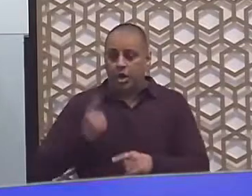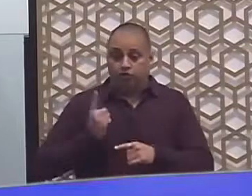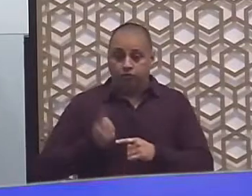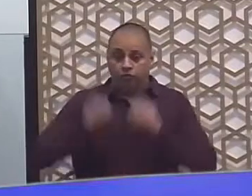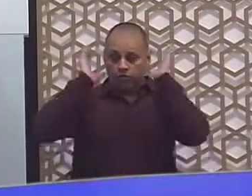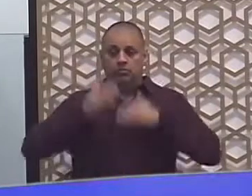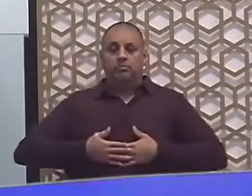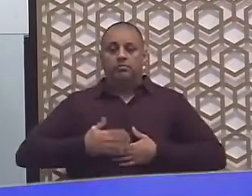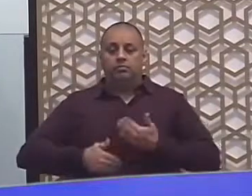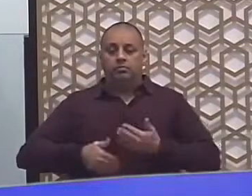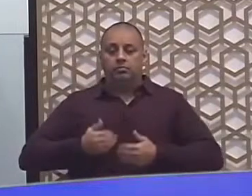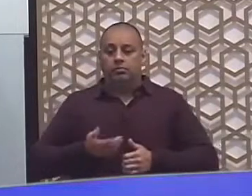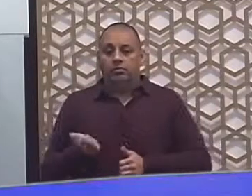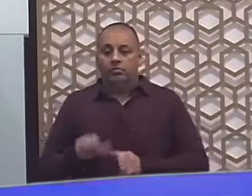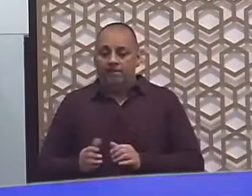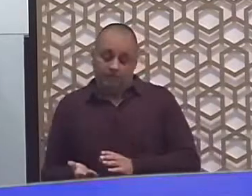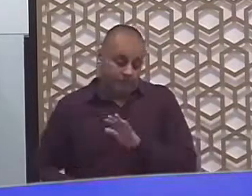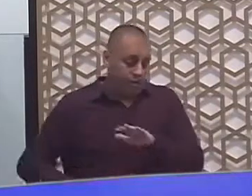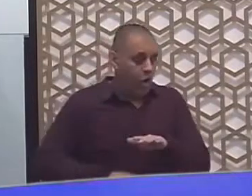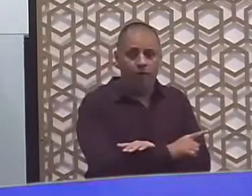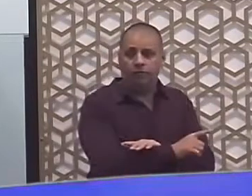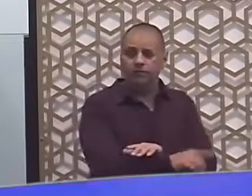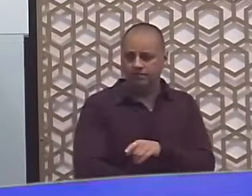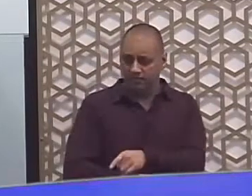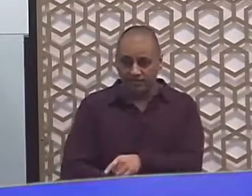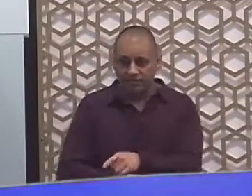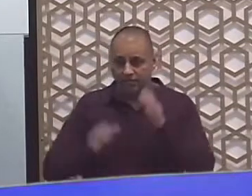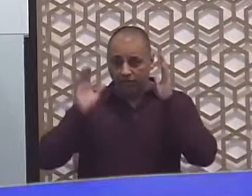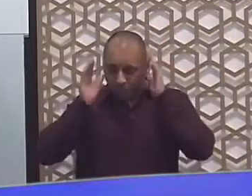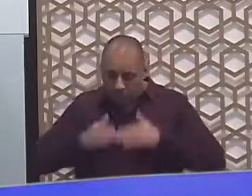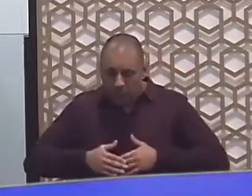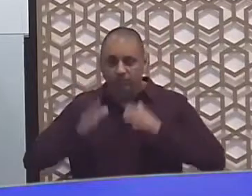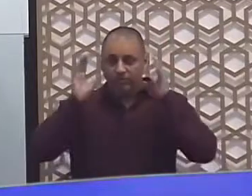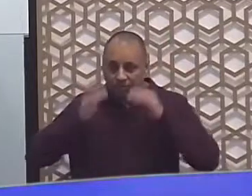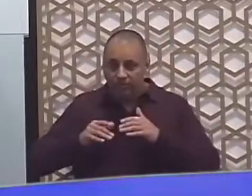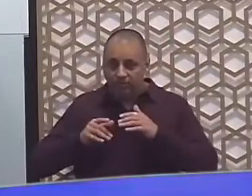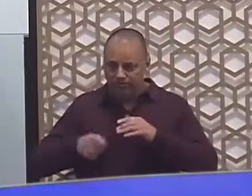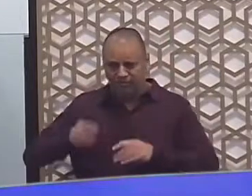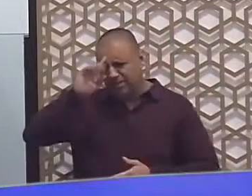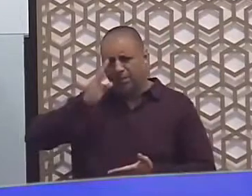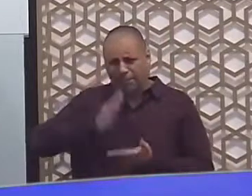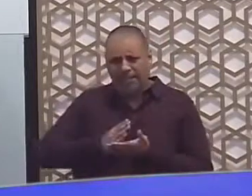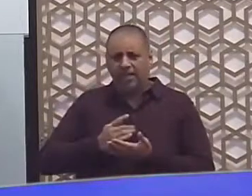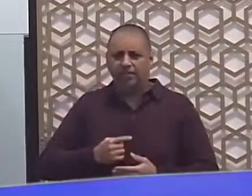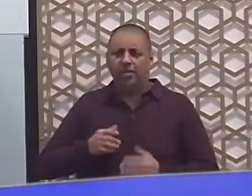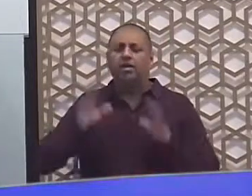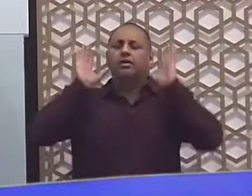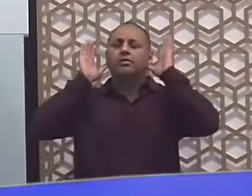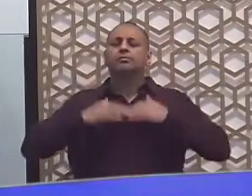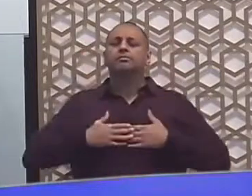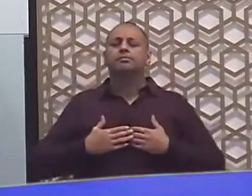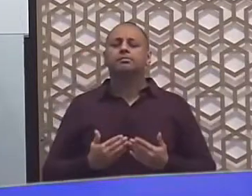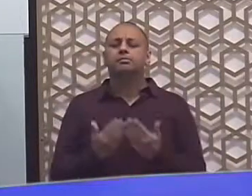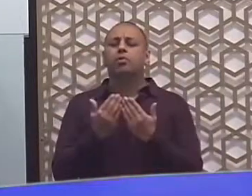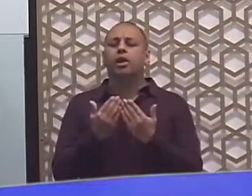whatever they need to get to after the prayer, the one who they worshipping in the prayer is going to assist them in that task after the prayer. This is the